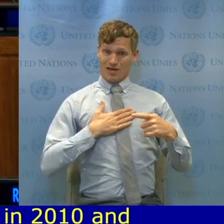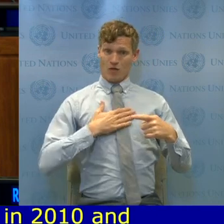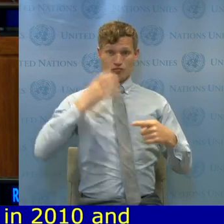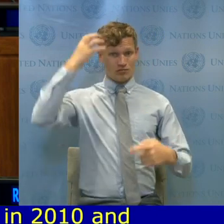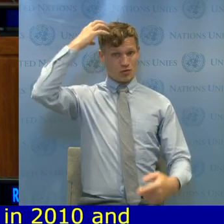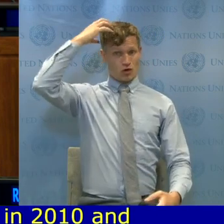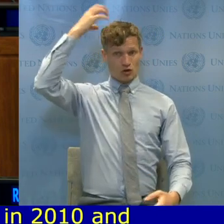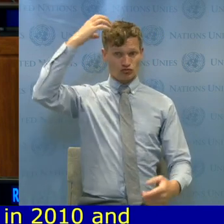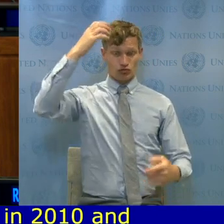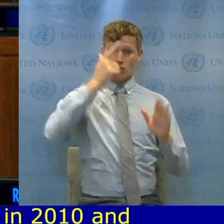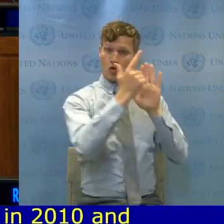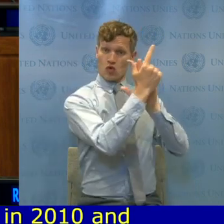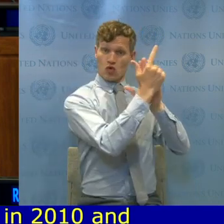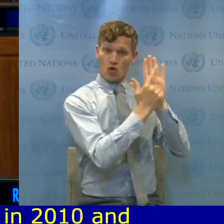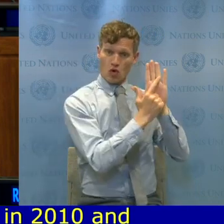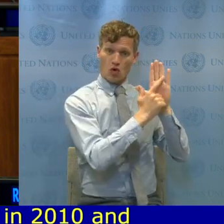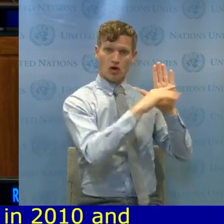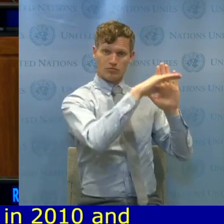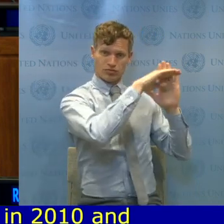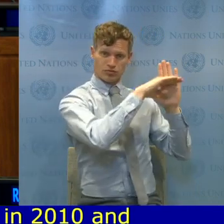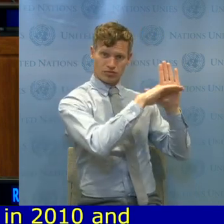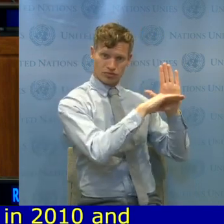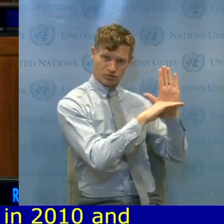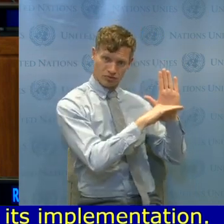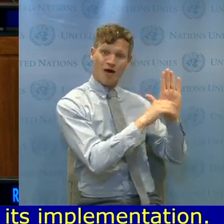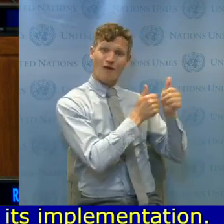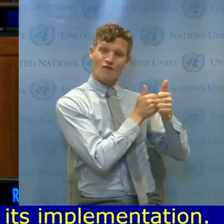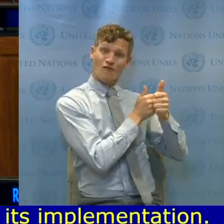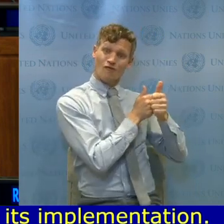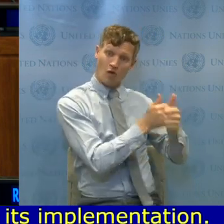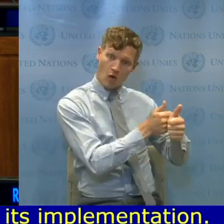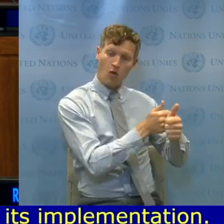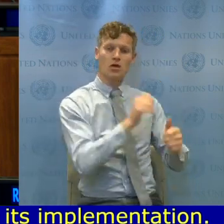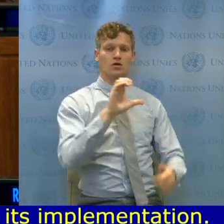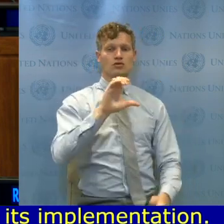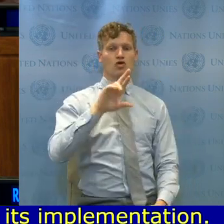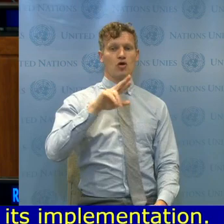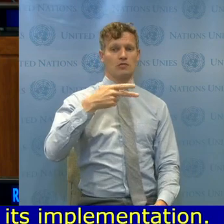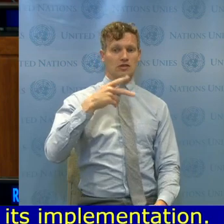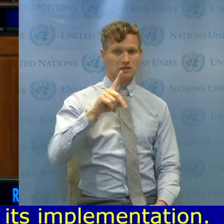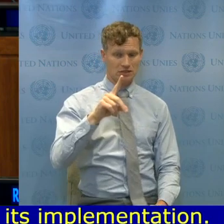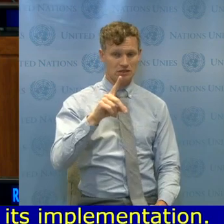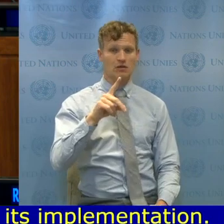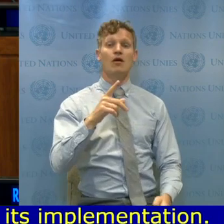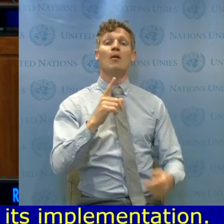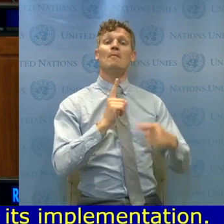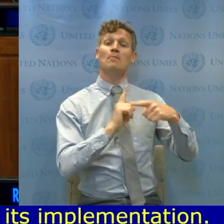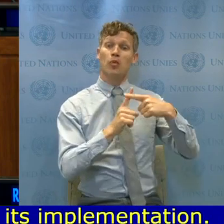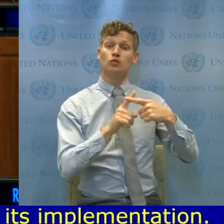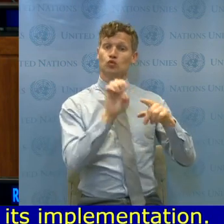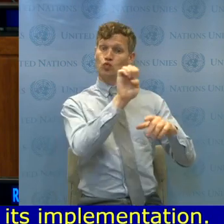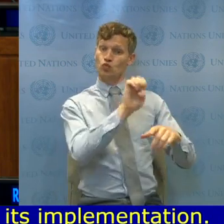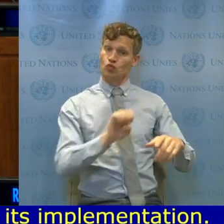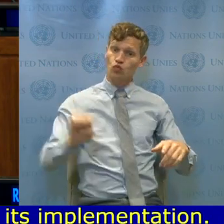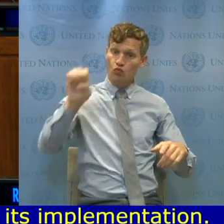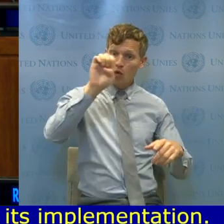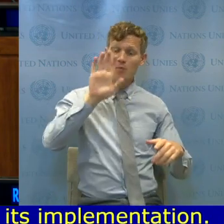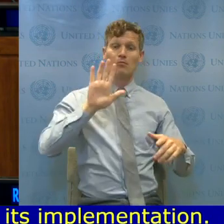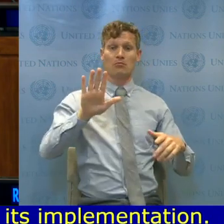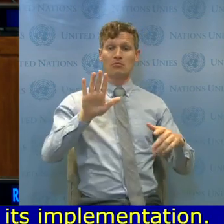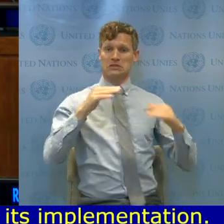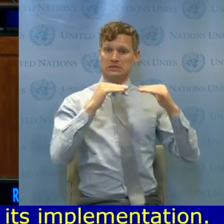of CRPD and European standards. The 2017-2022 National Program for Social